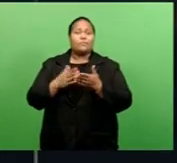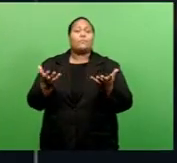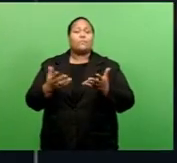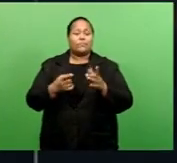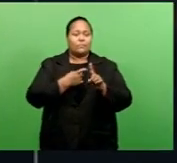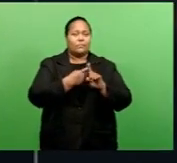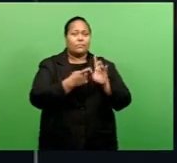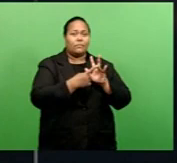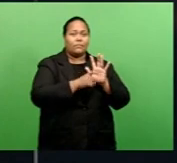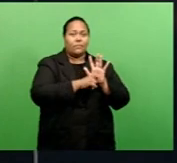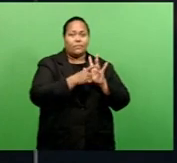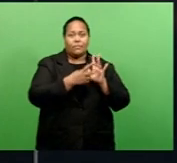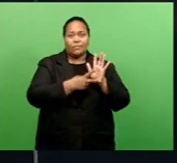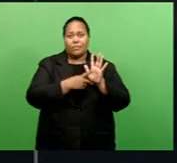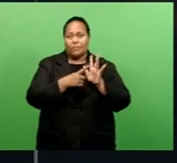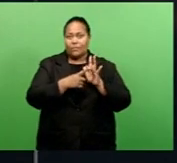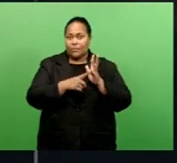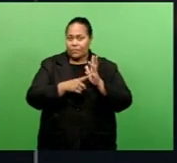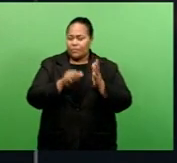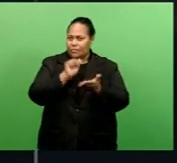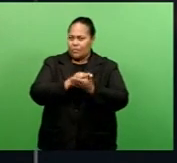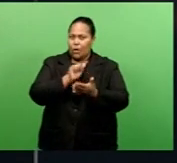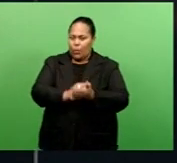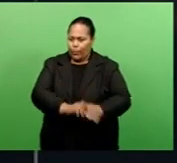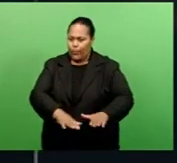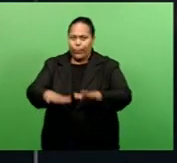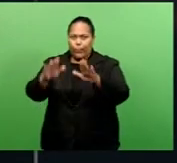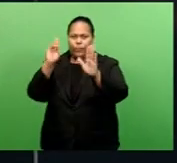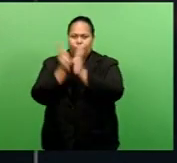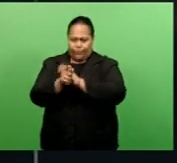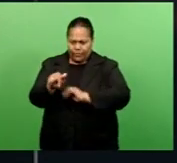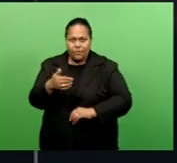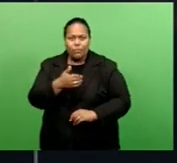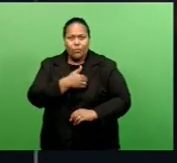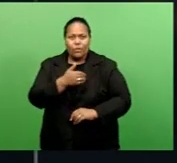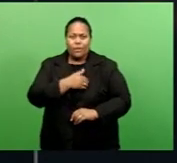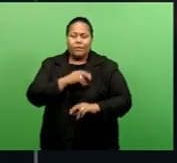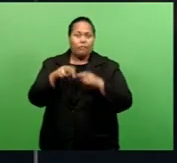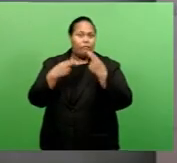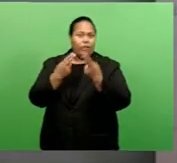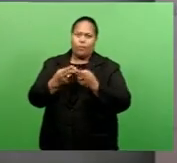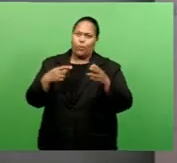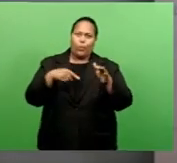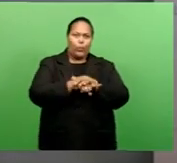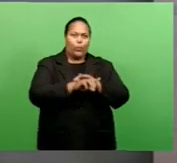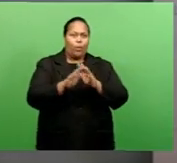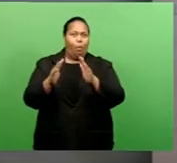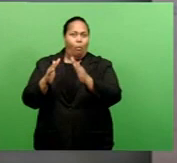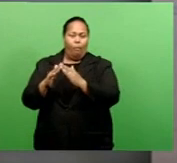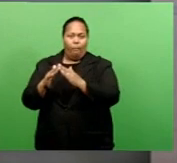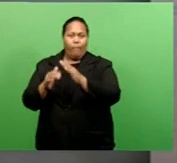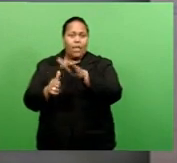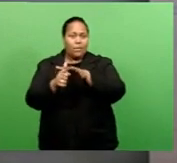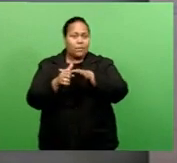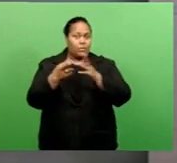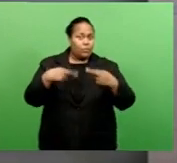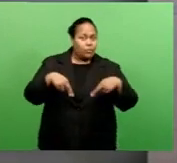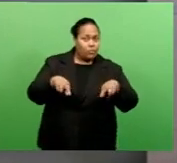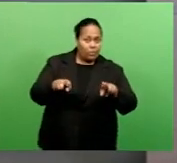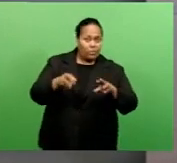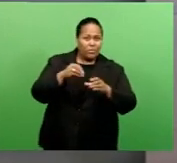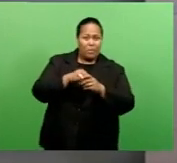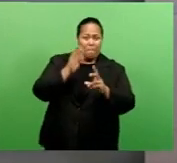by floodwaters since this morning, prompting families to flee their homes. Access roads, including the main highway,